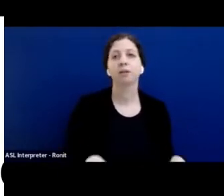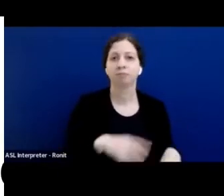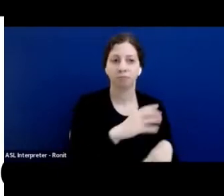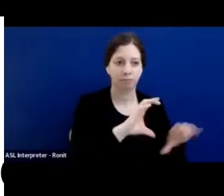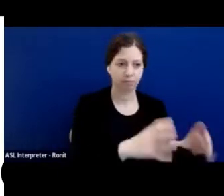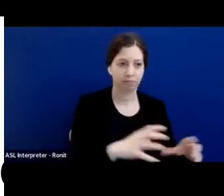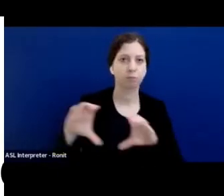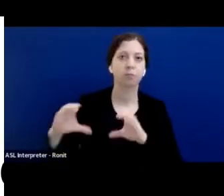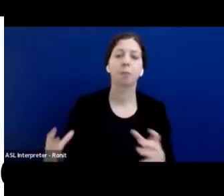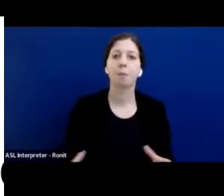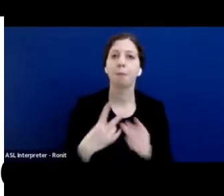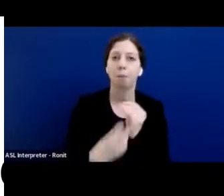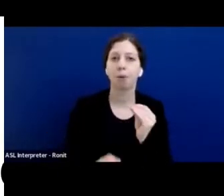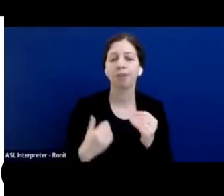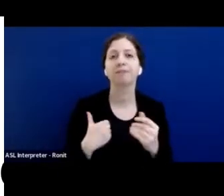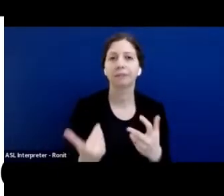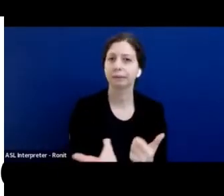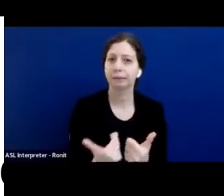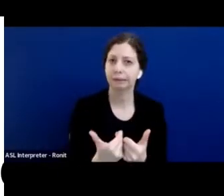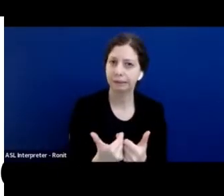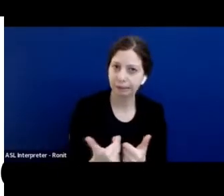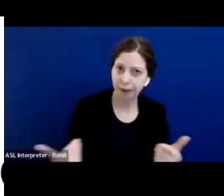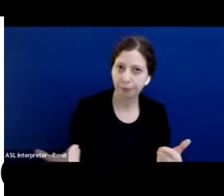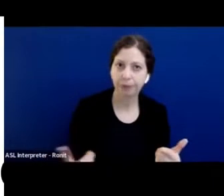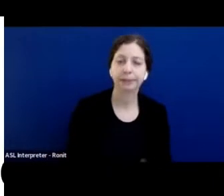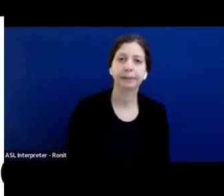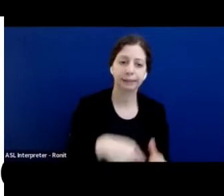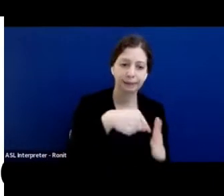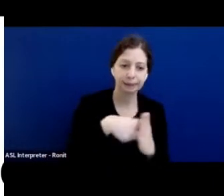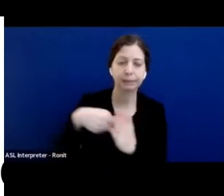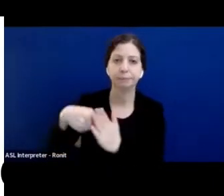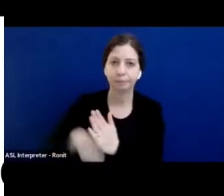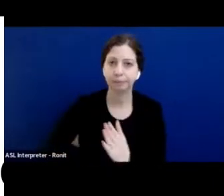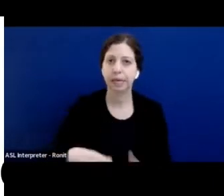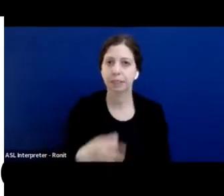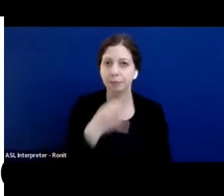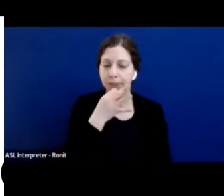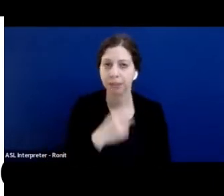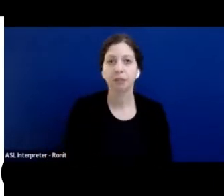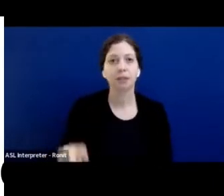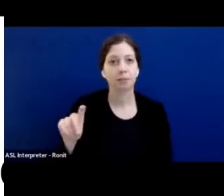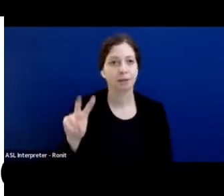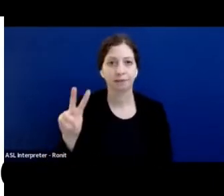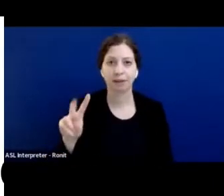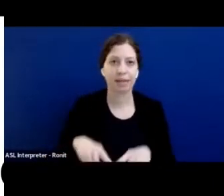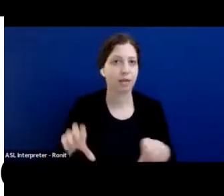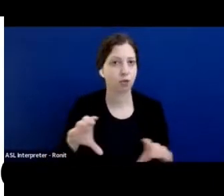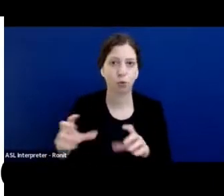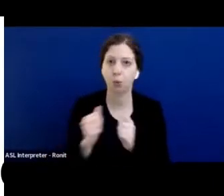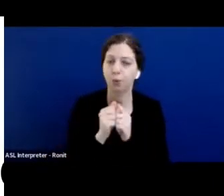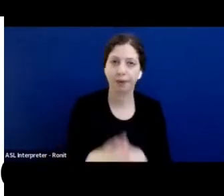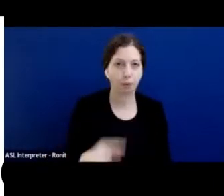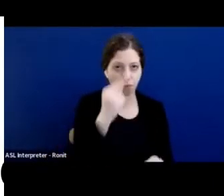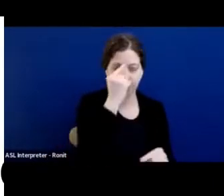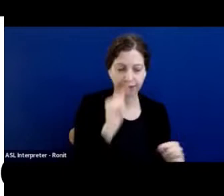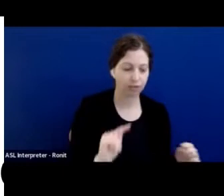world both bring very deep but separate expertise. And domestic violence can't do this without brain injury,